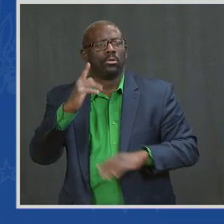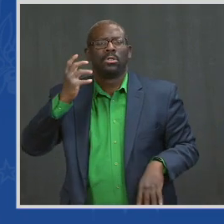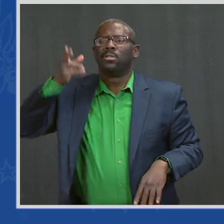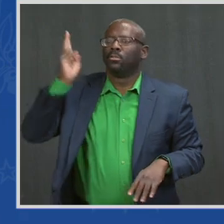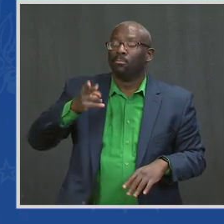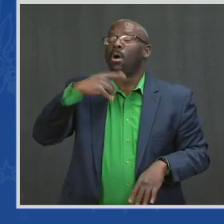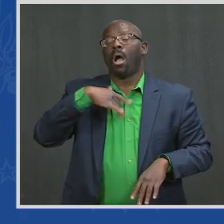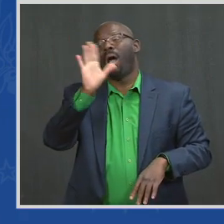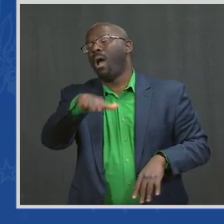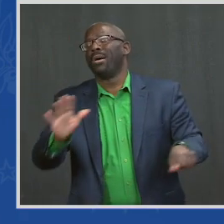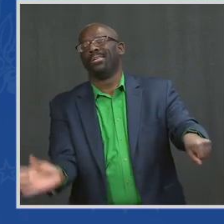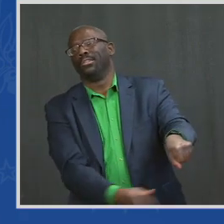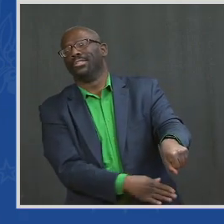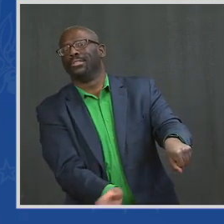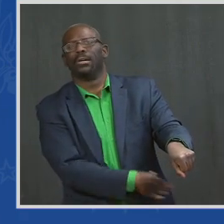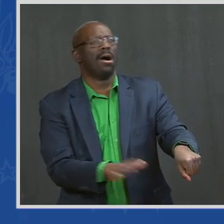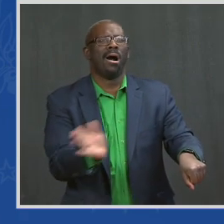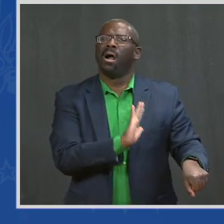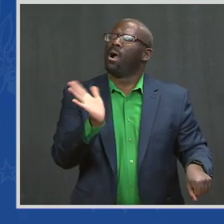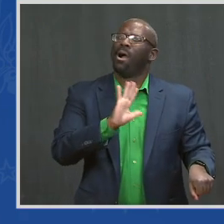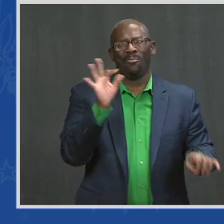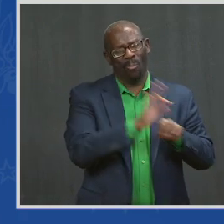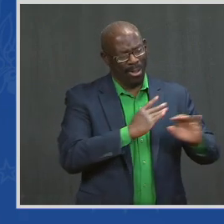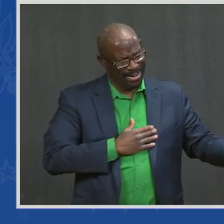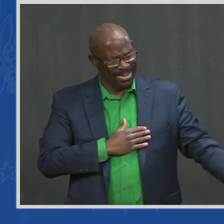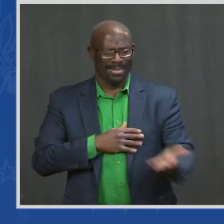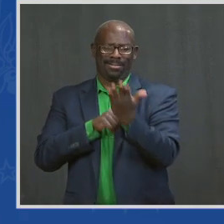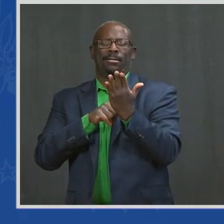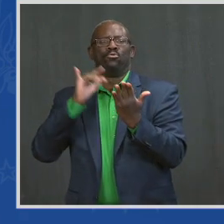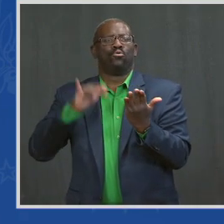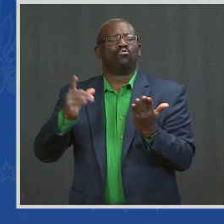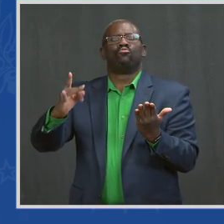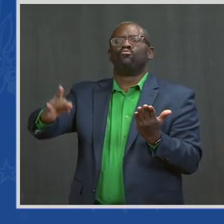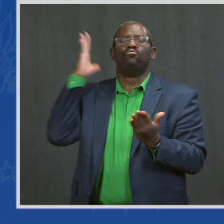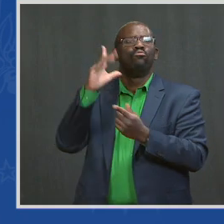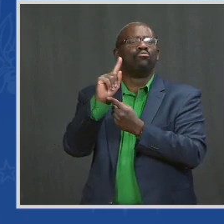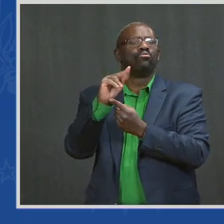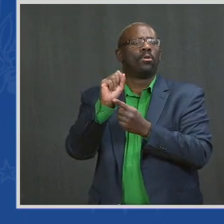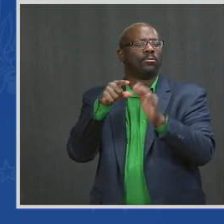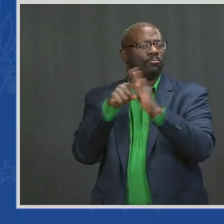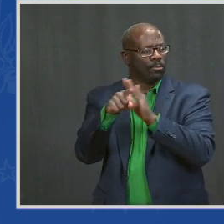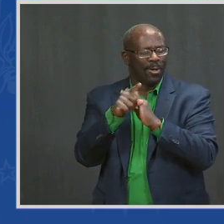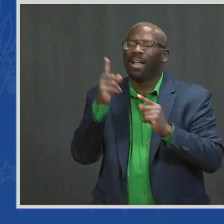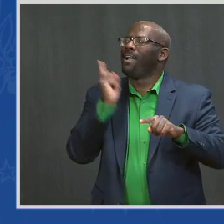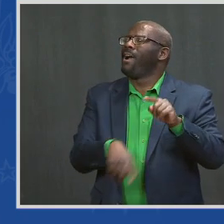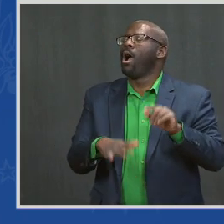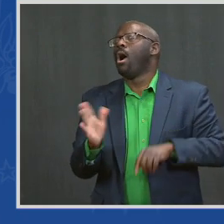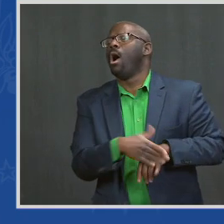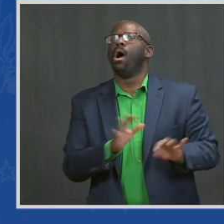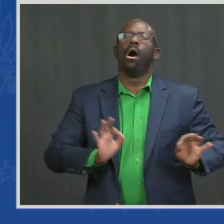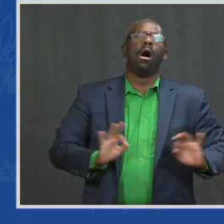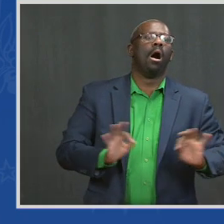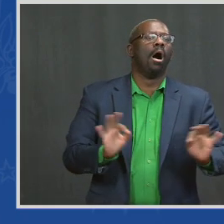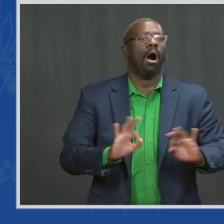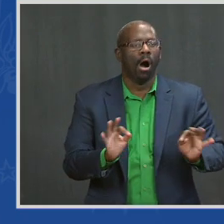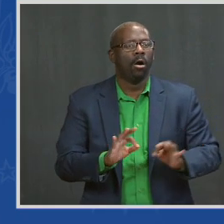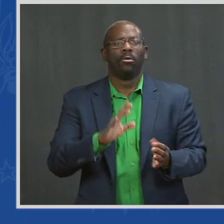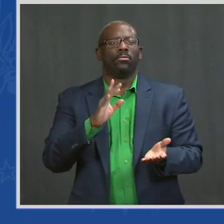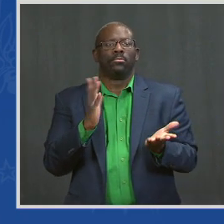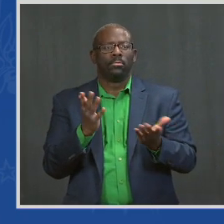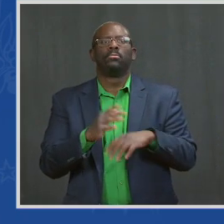nations don't ignore their most painful moments. They don't ignore those moments in the past. They embrace